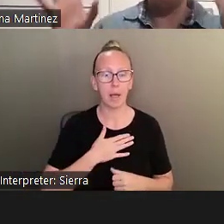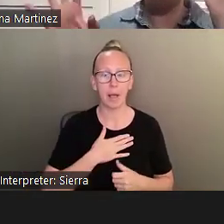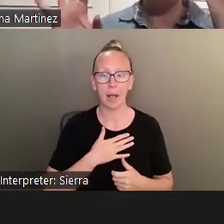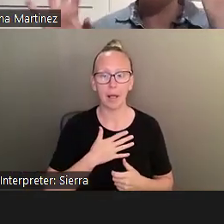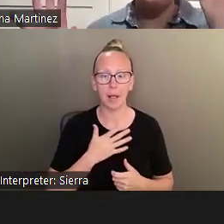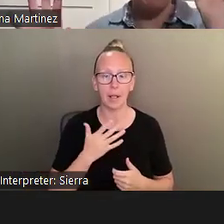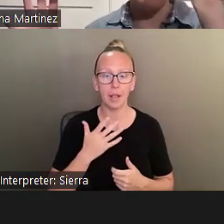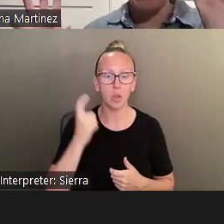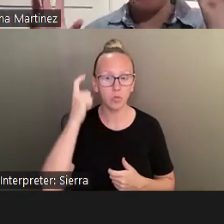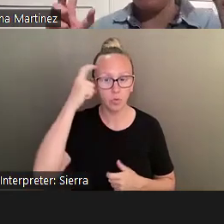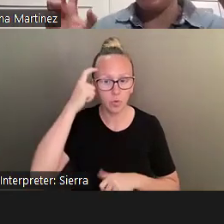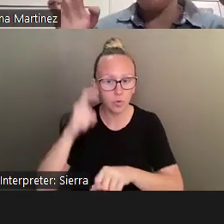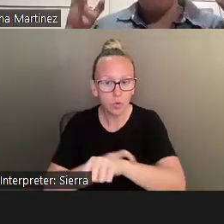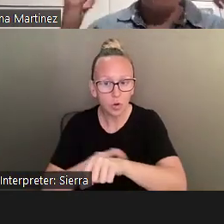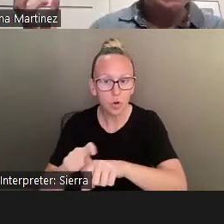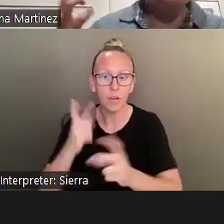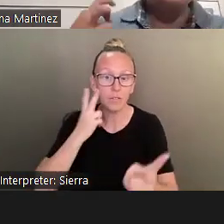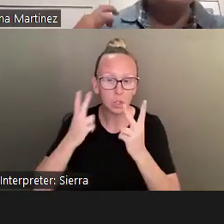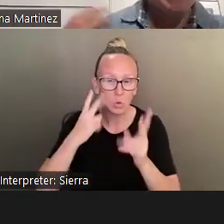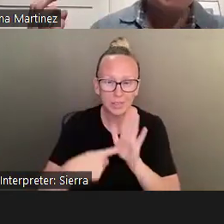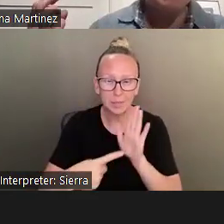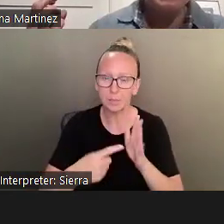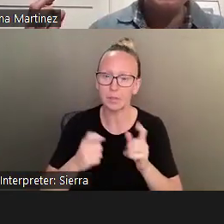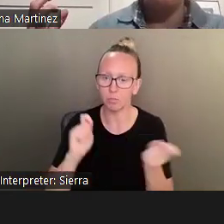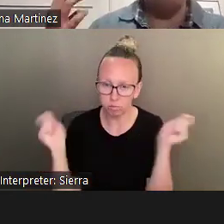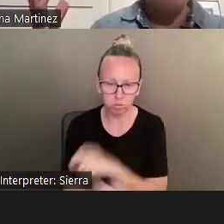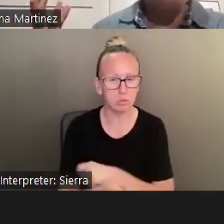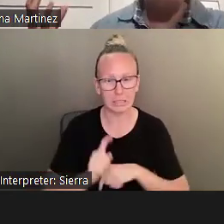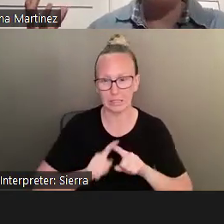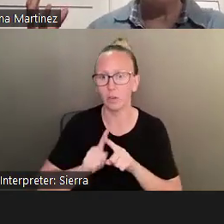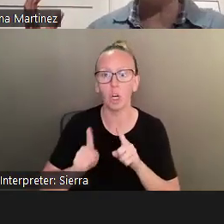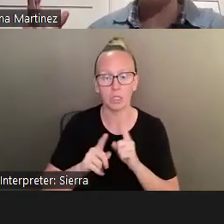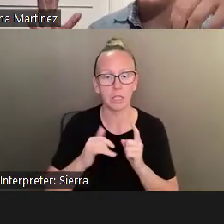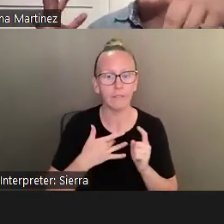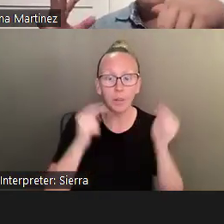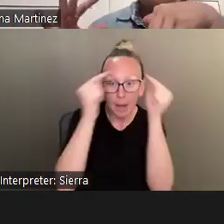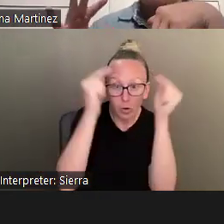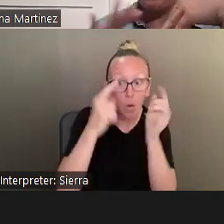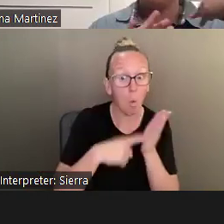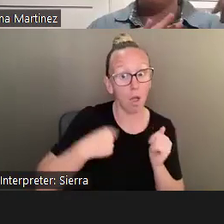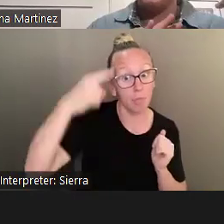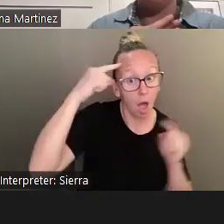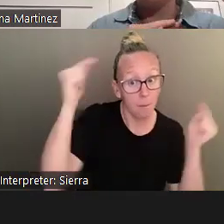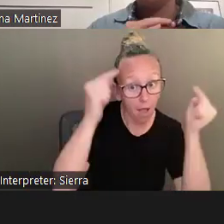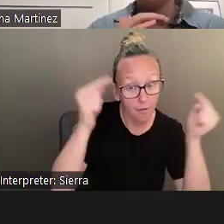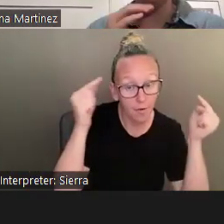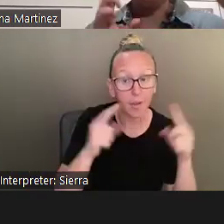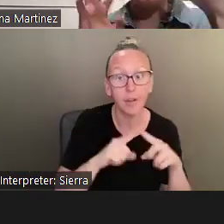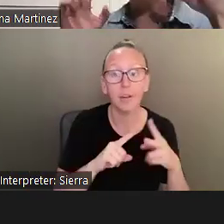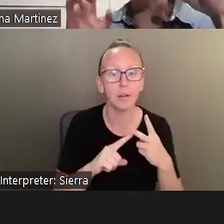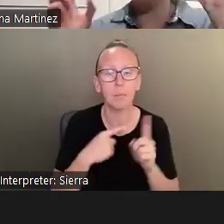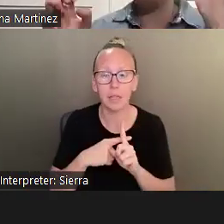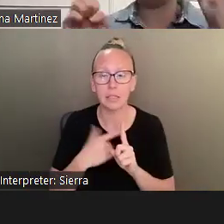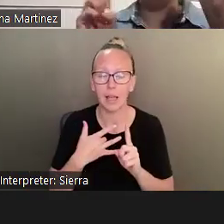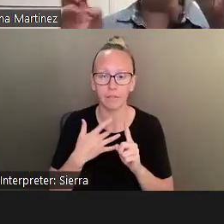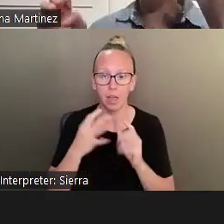and visual symptoms. I was having these like really intense migraines, or what I thought were migraines. And then I was having kind of